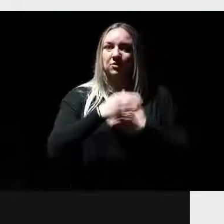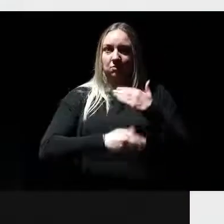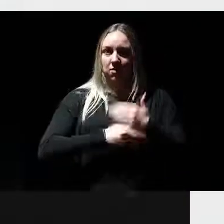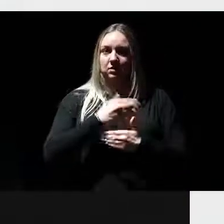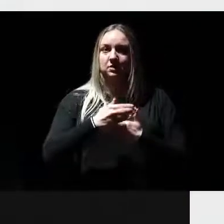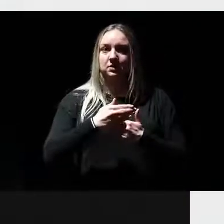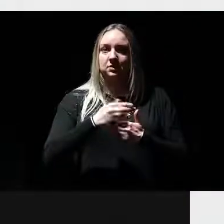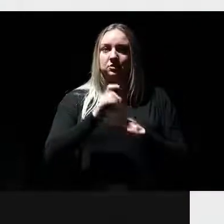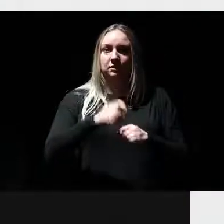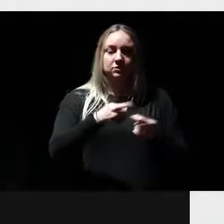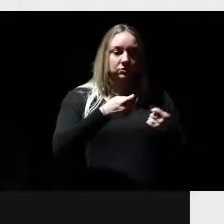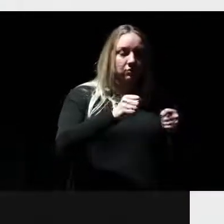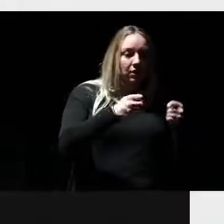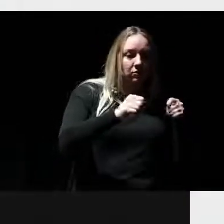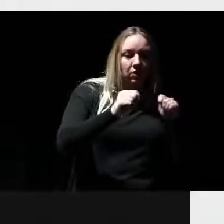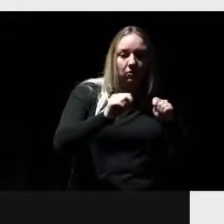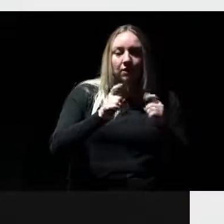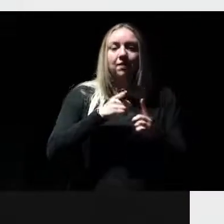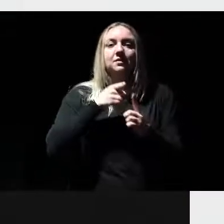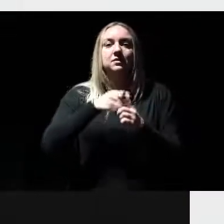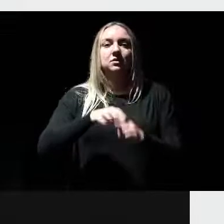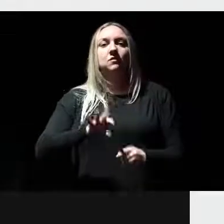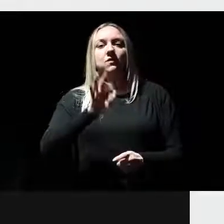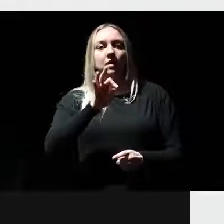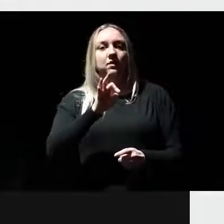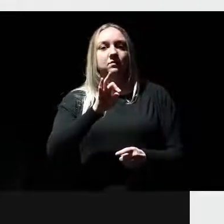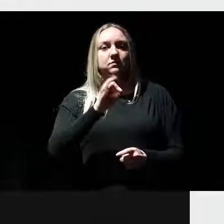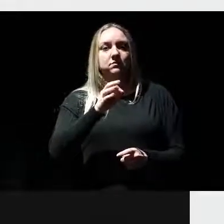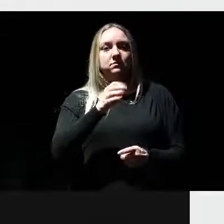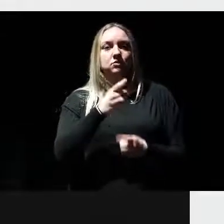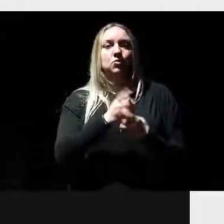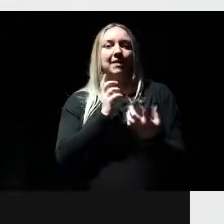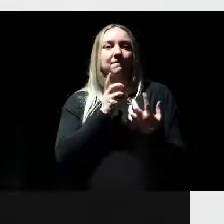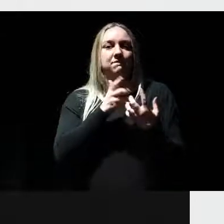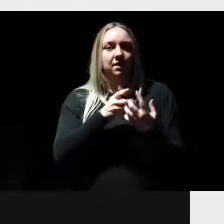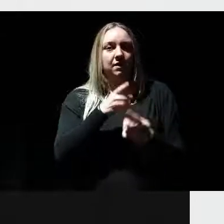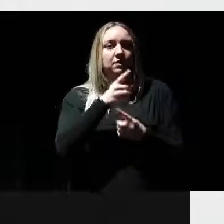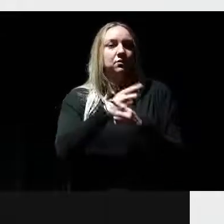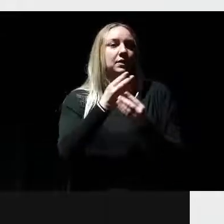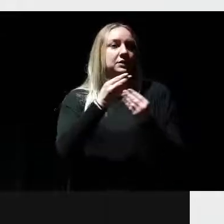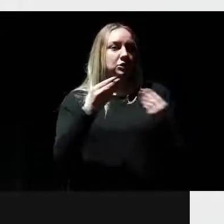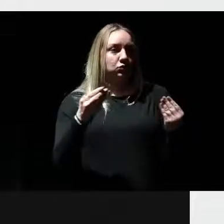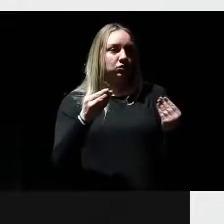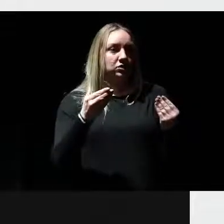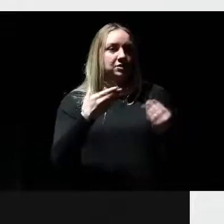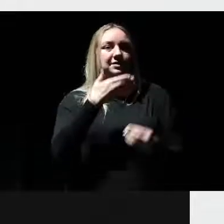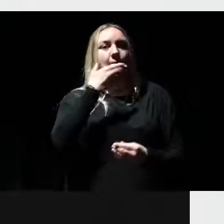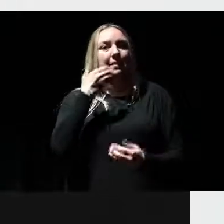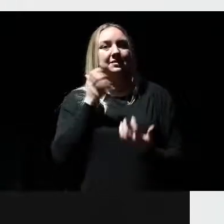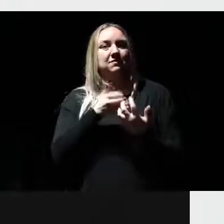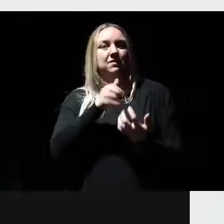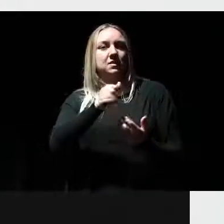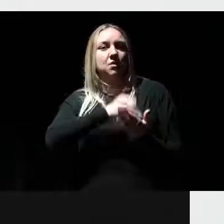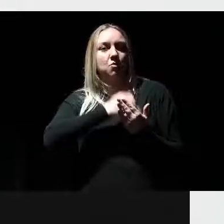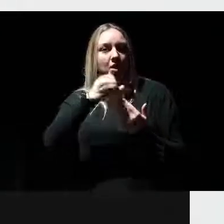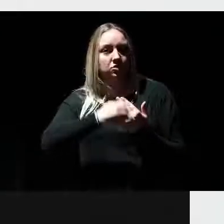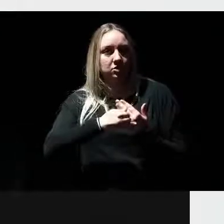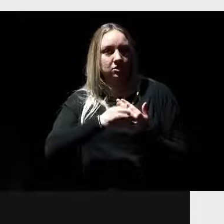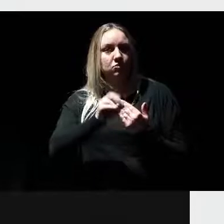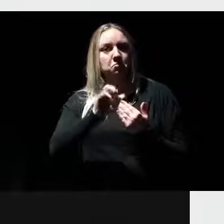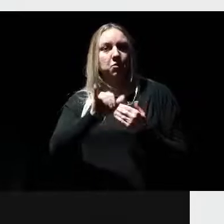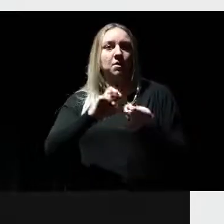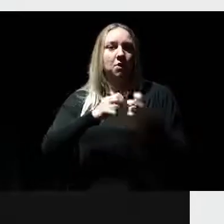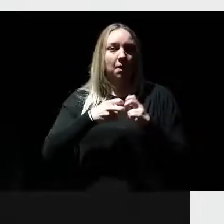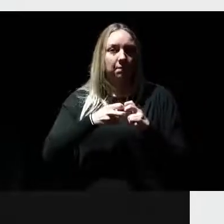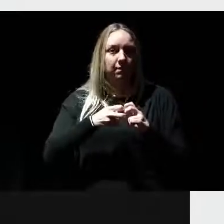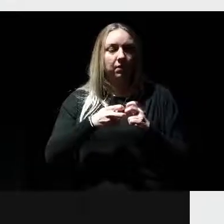find the solution that feels like it's the most appropriate, most right solution for a particular project.